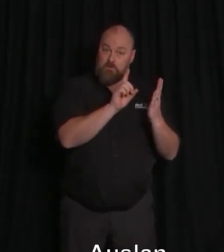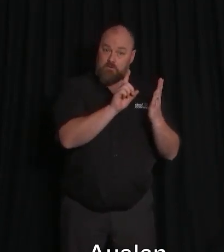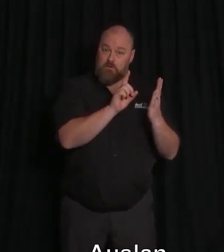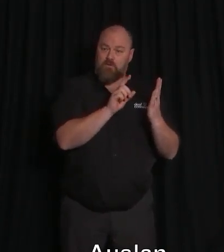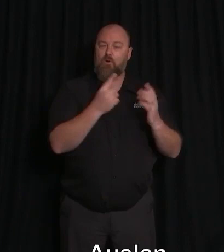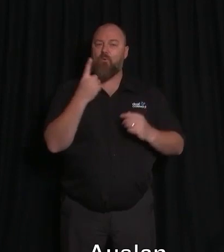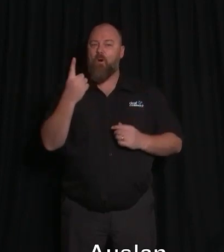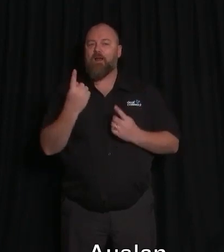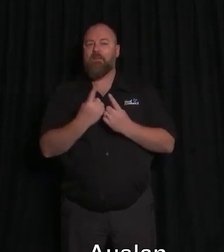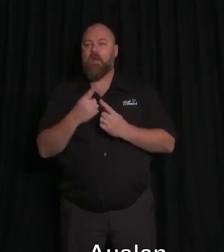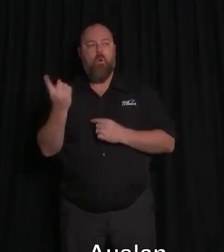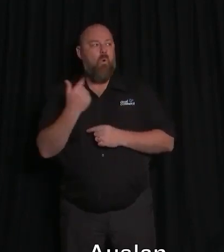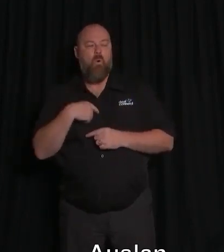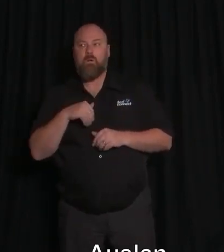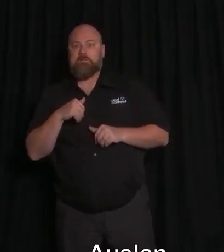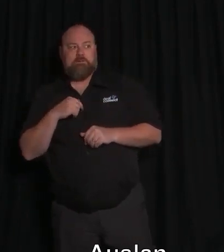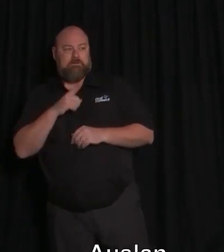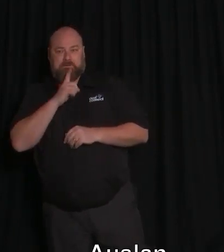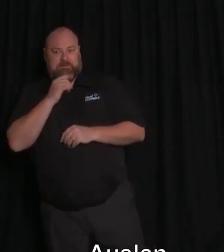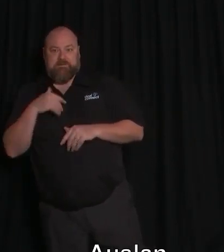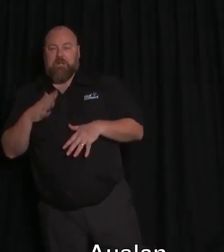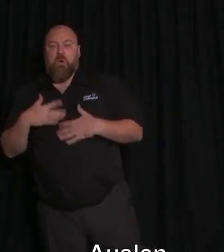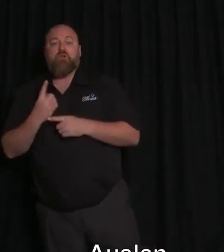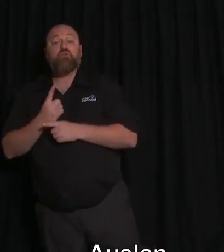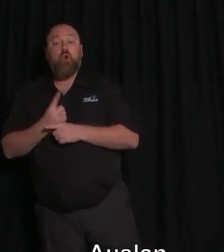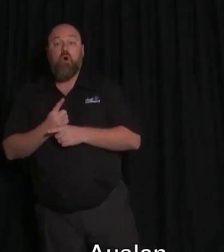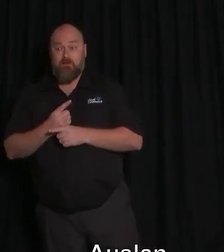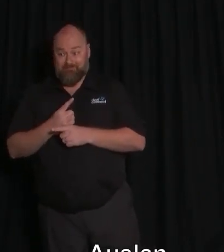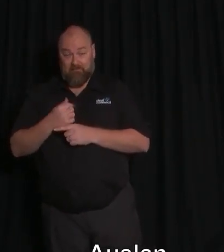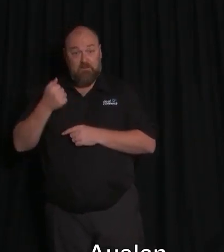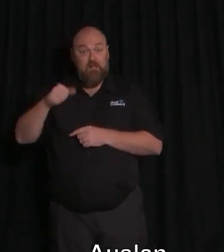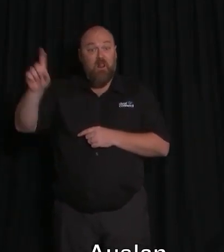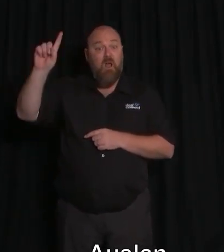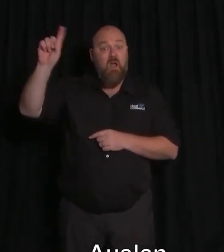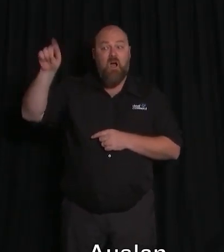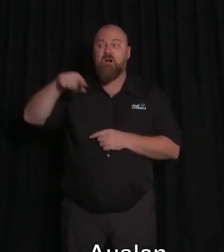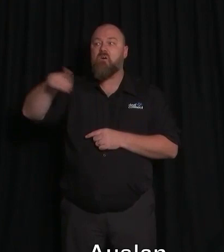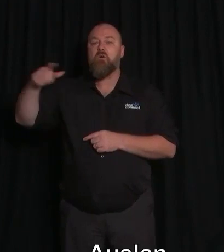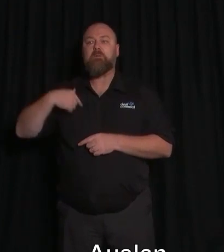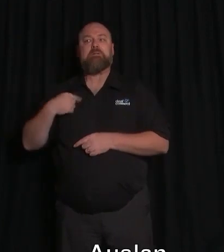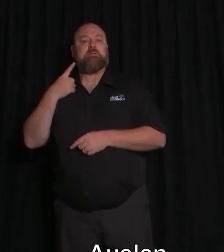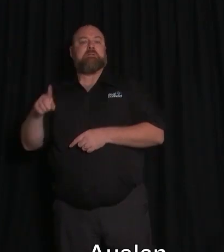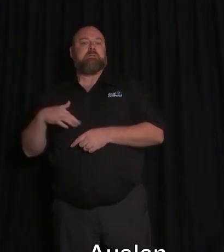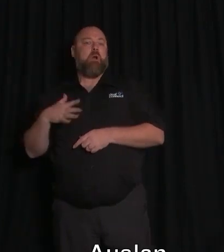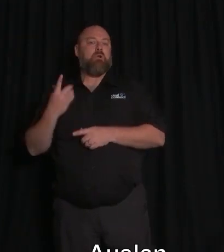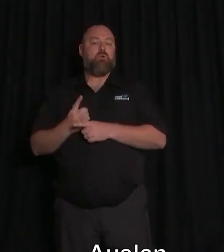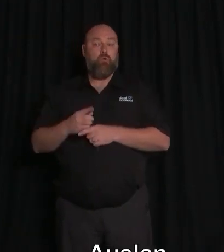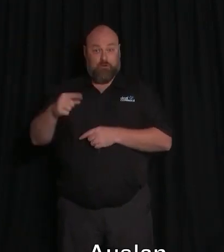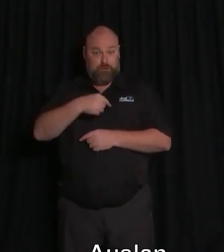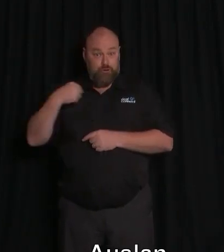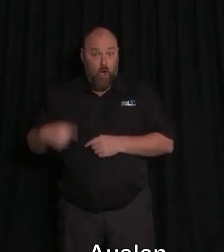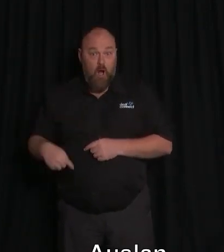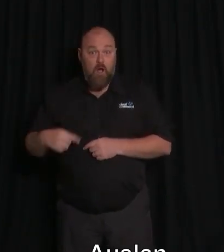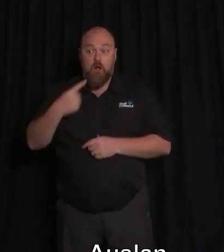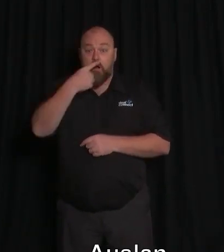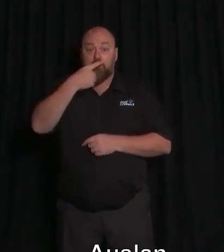about, and still, across most of the world, people don't want to talk about. In China and Russia, people are forced